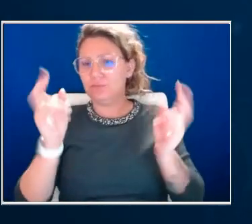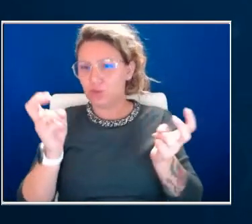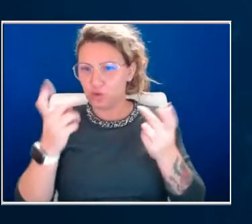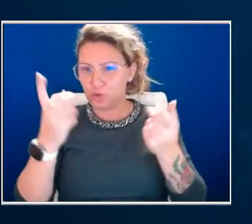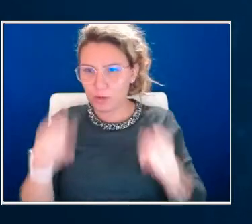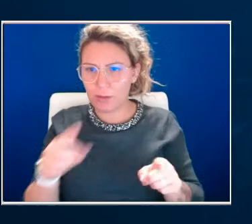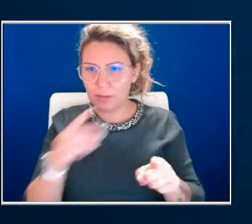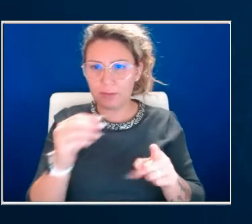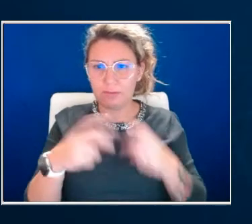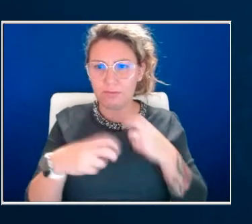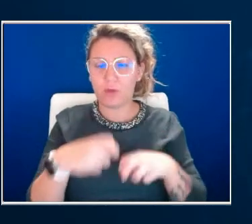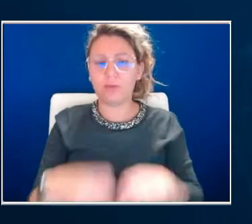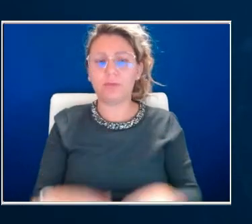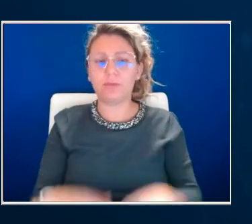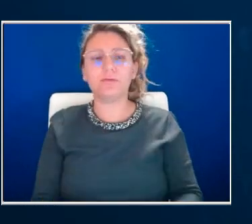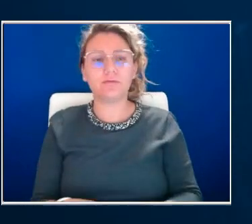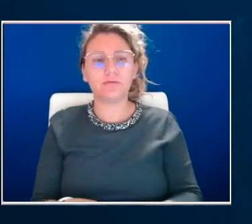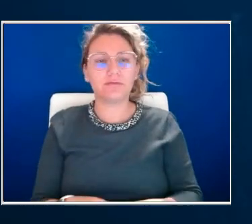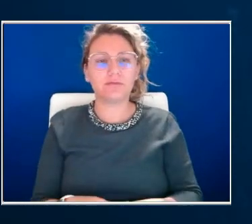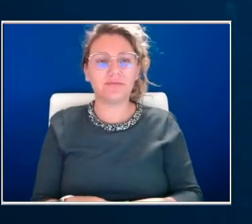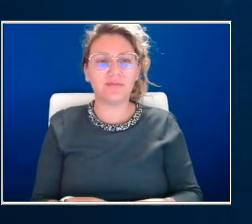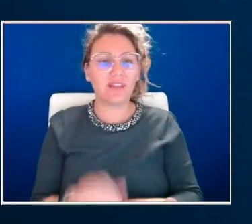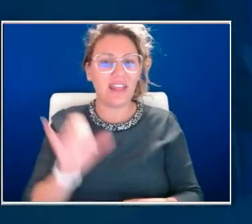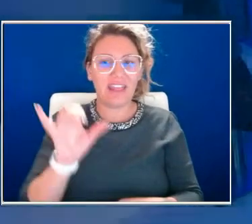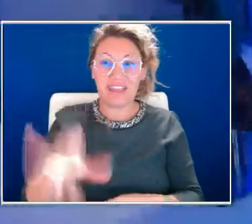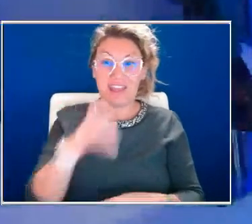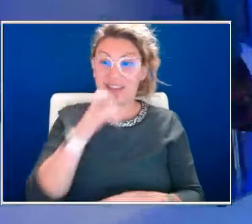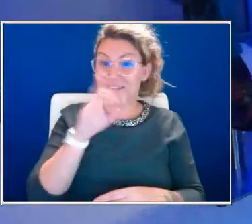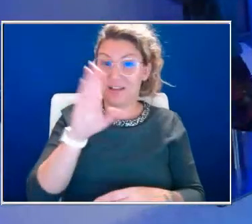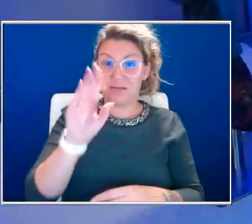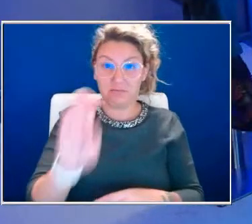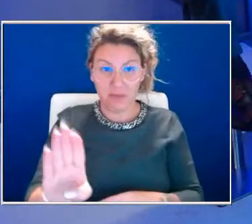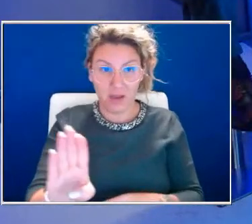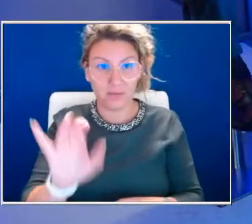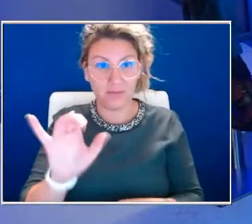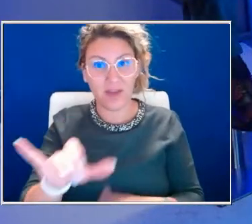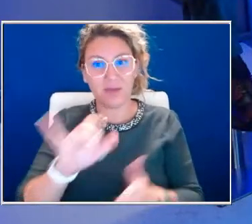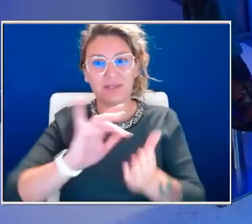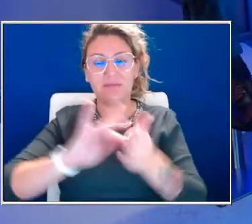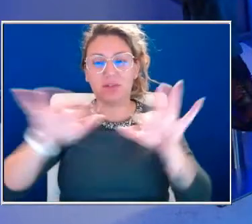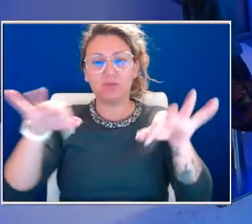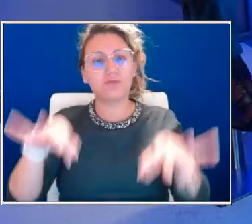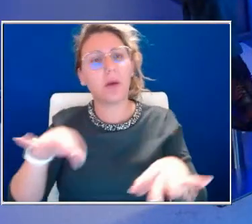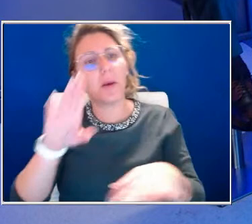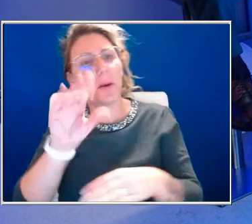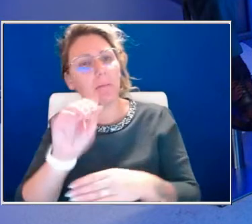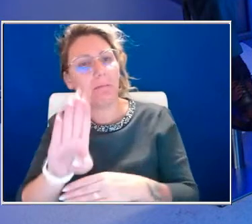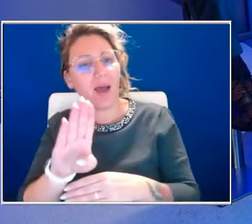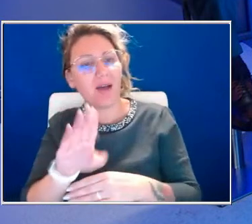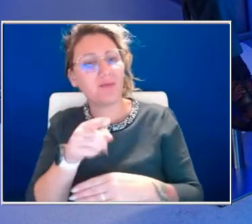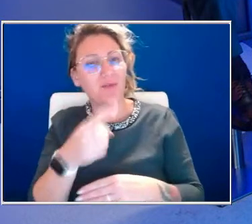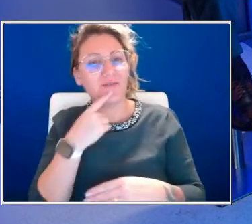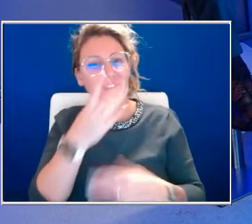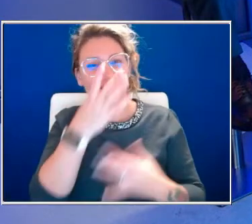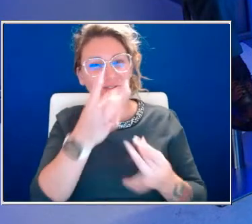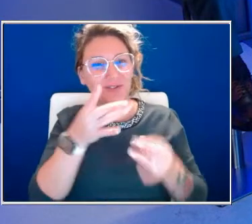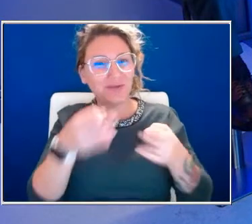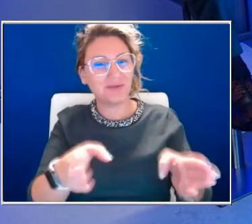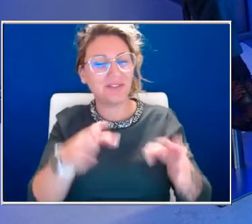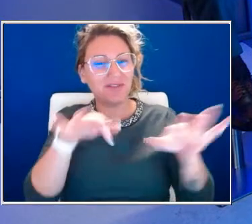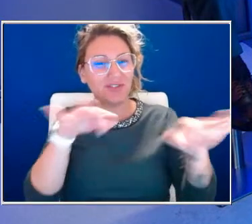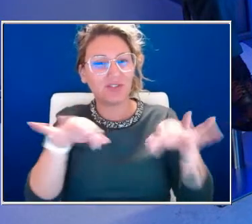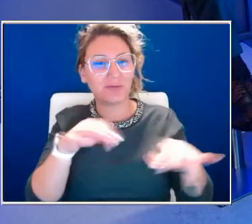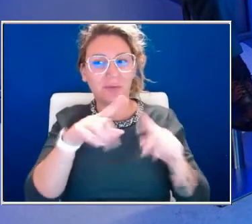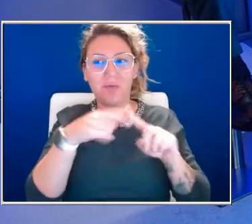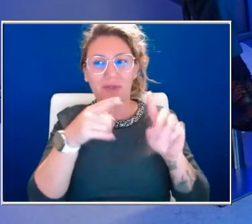problem. And we will say this is not Bob, and that was the medical description, doctor. Yes. Bob, tell us, you have an interesting way of describing what it was like when they